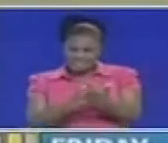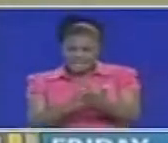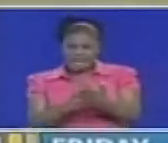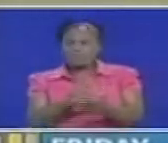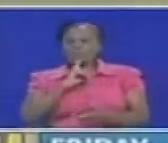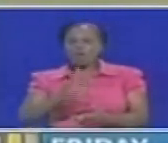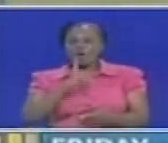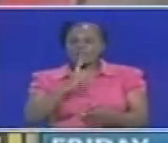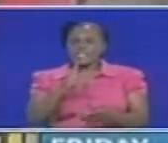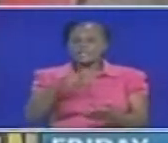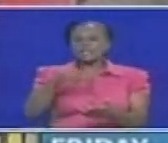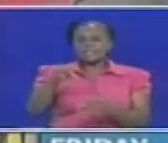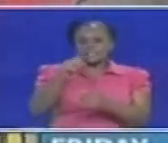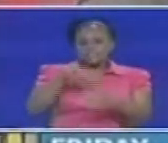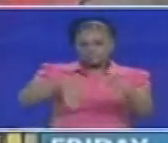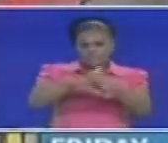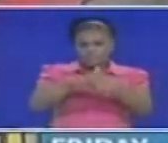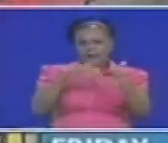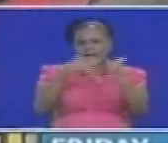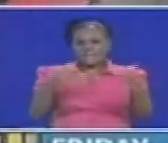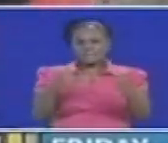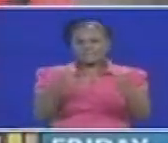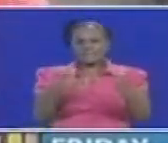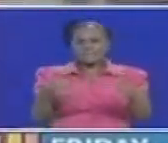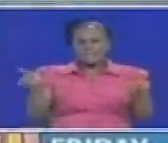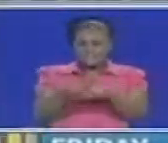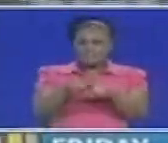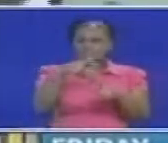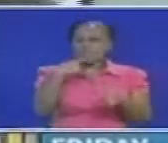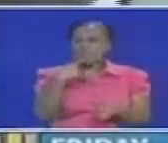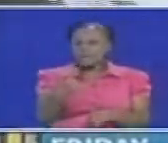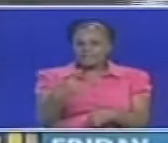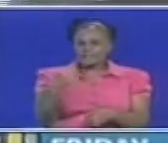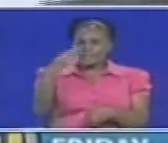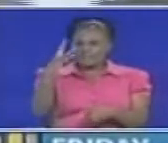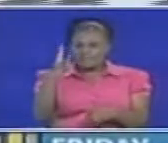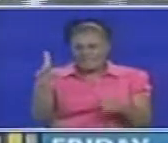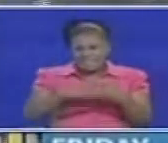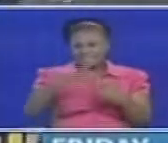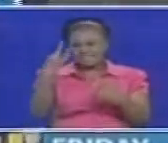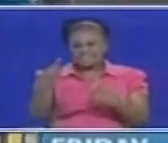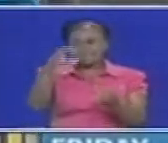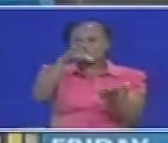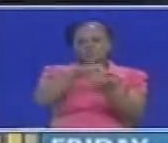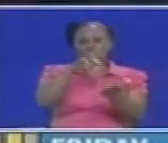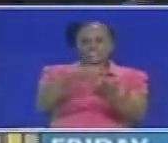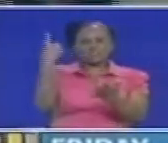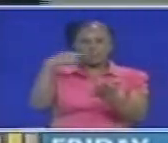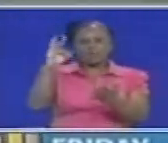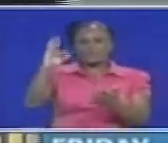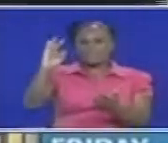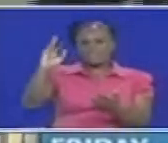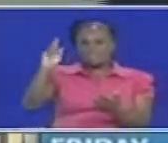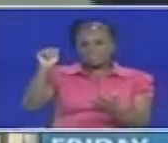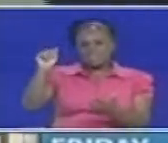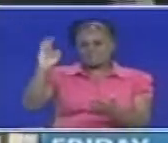again as complacency. The Islanders are placed in the 193rd position in the current FIFA rankings. Comoros'